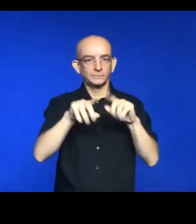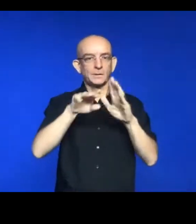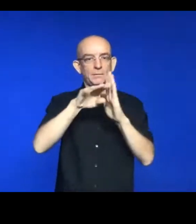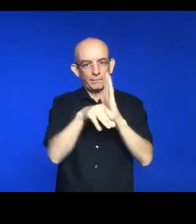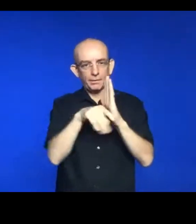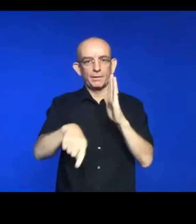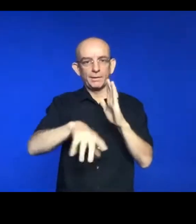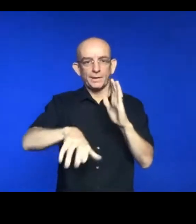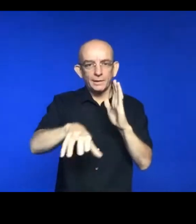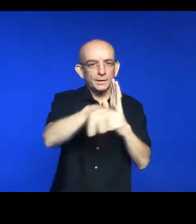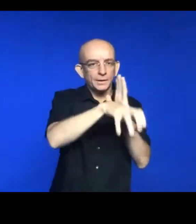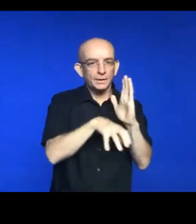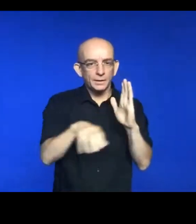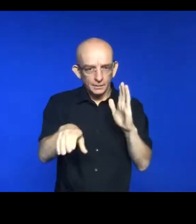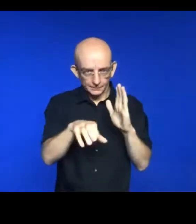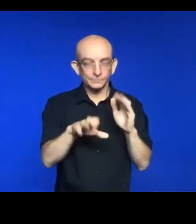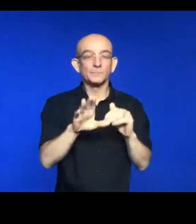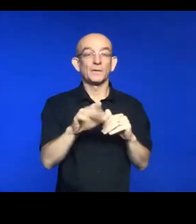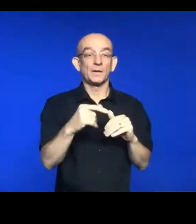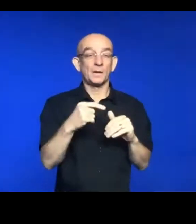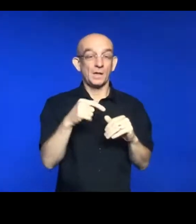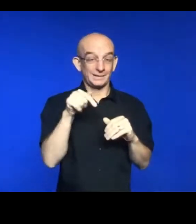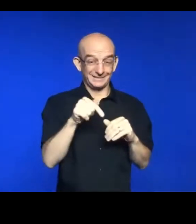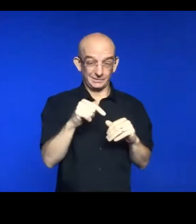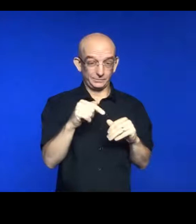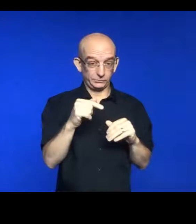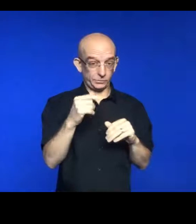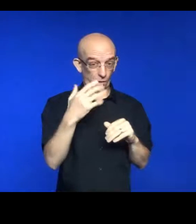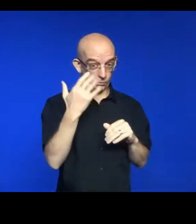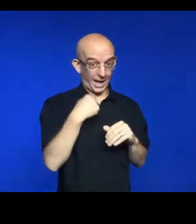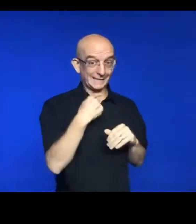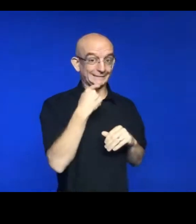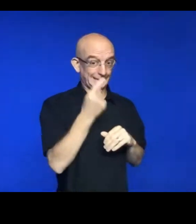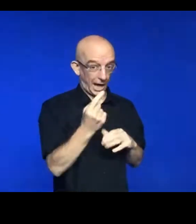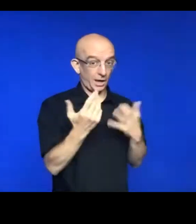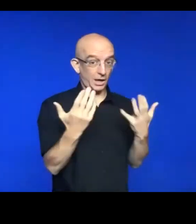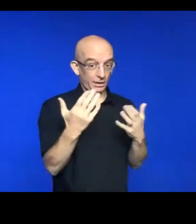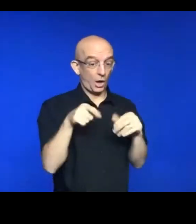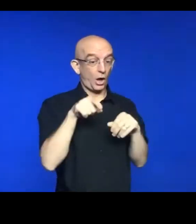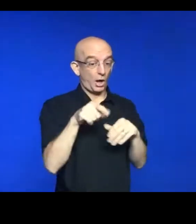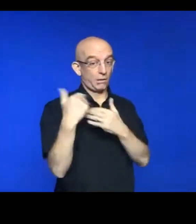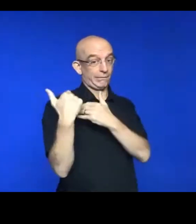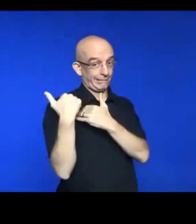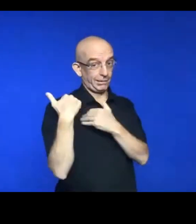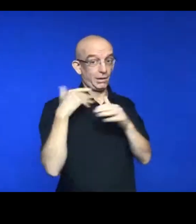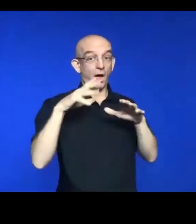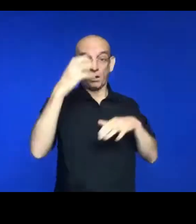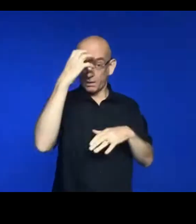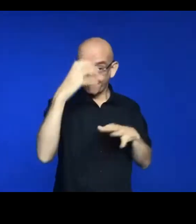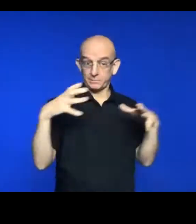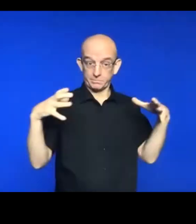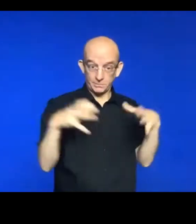this whole government approach, these action plans, is because one of the most